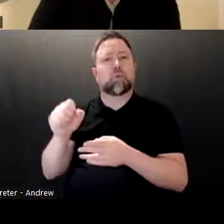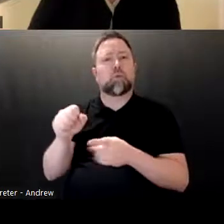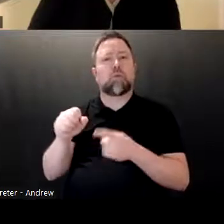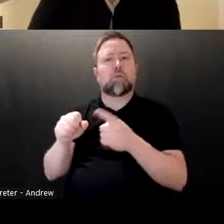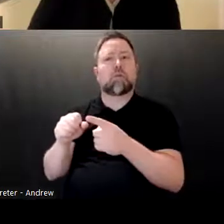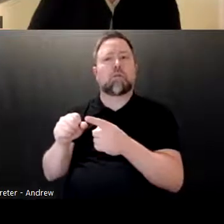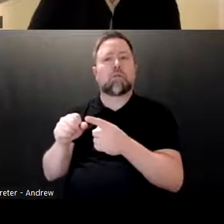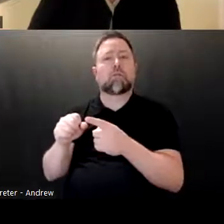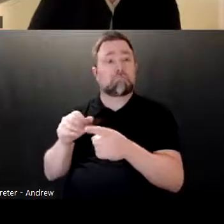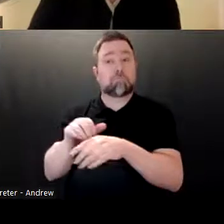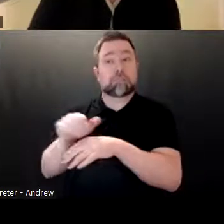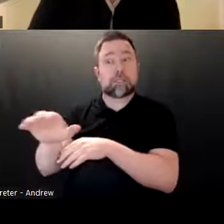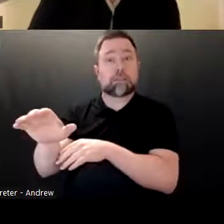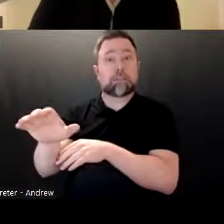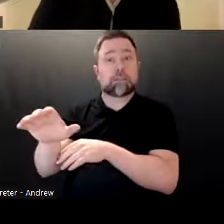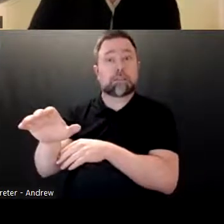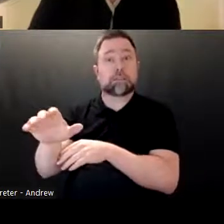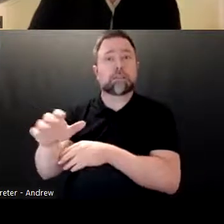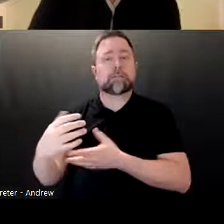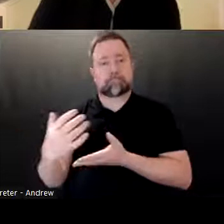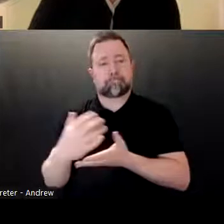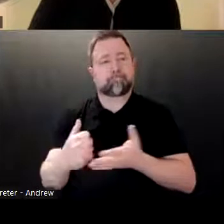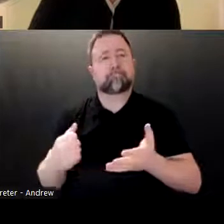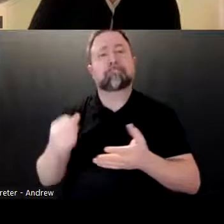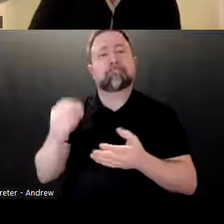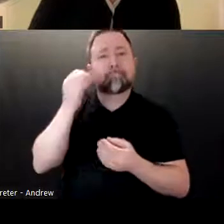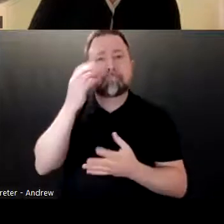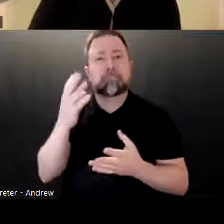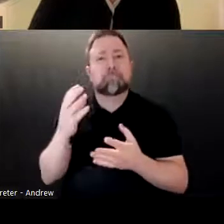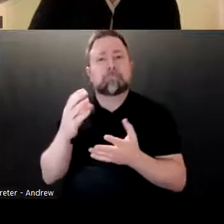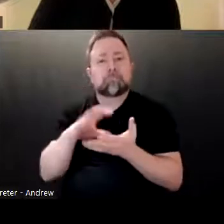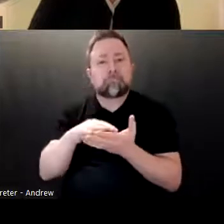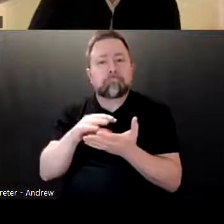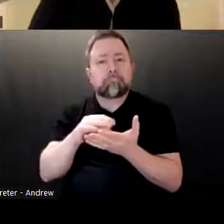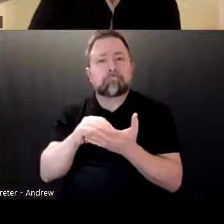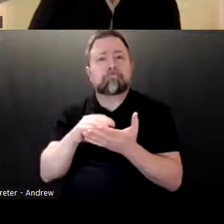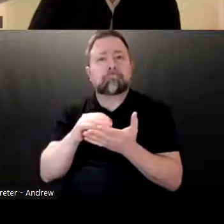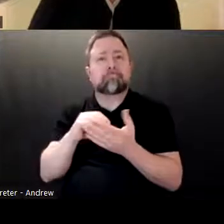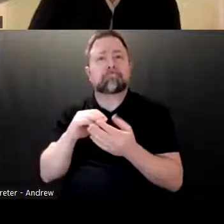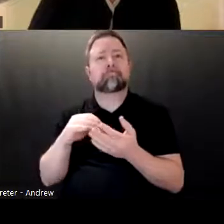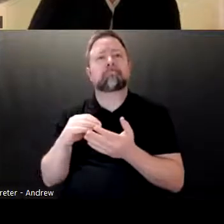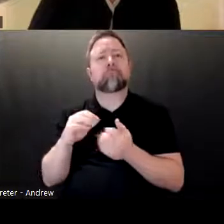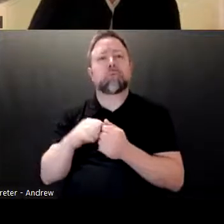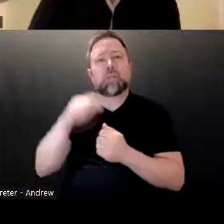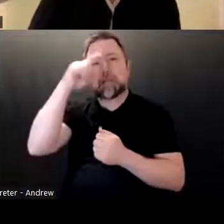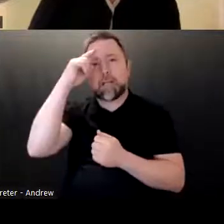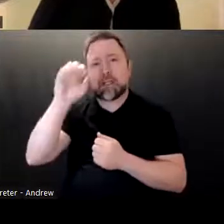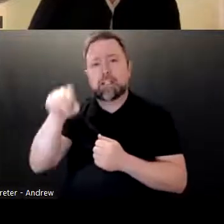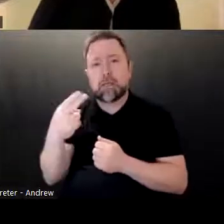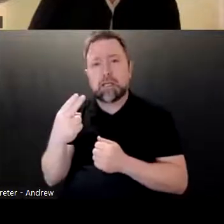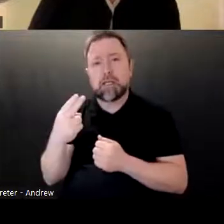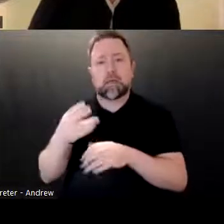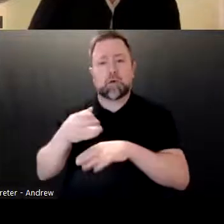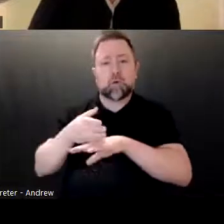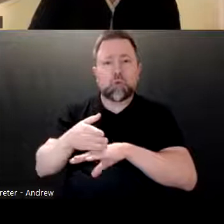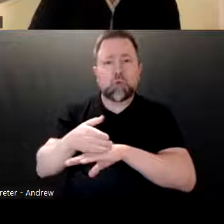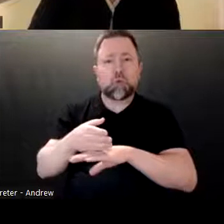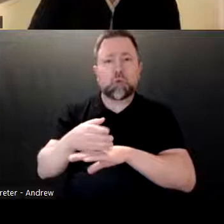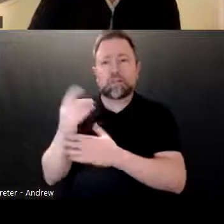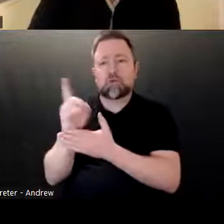age, Esherick decided that he wanted to have a life for himself that was very different from the one he'd grown up with. He wanted to be an